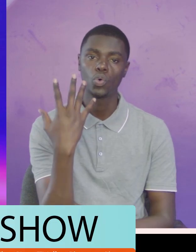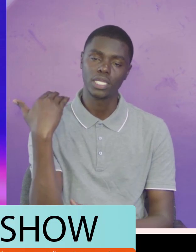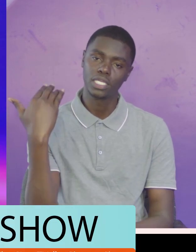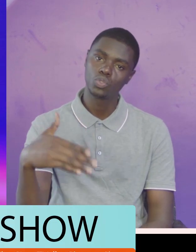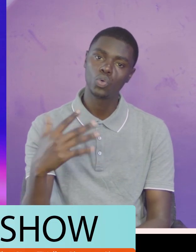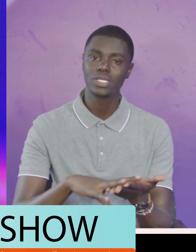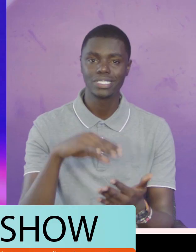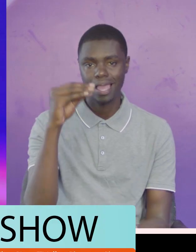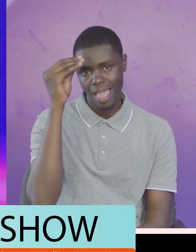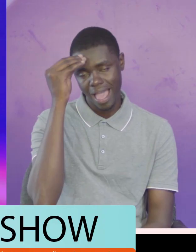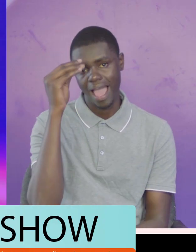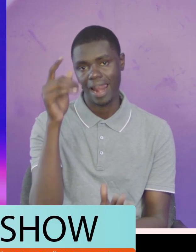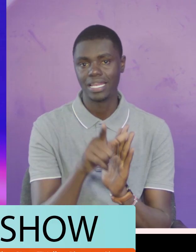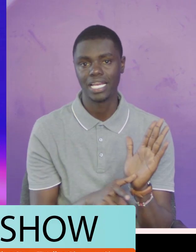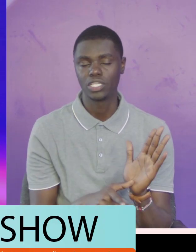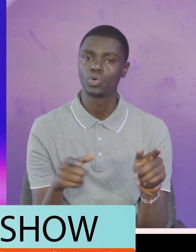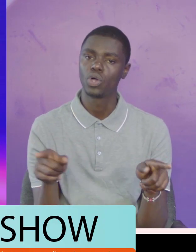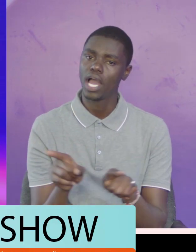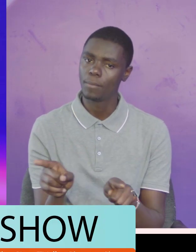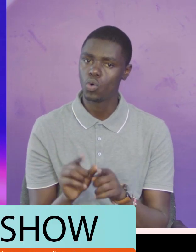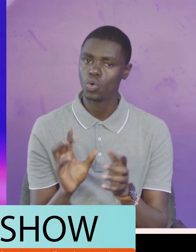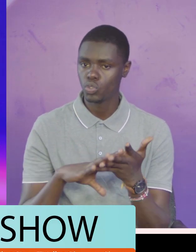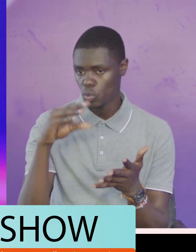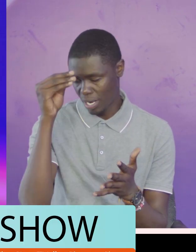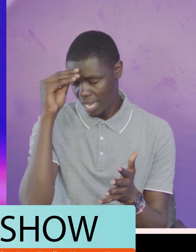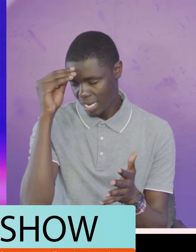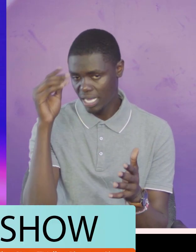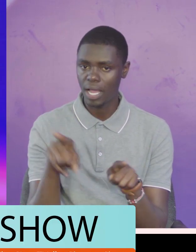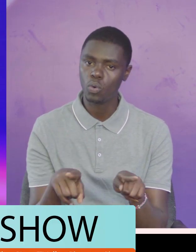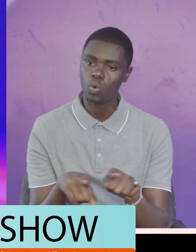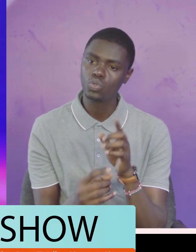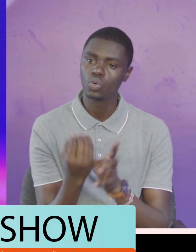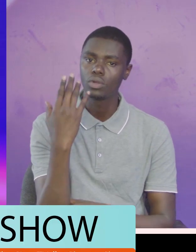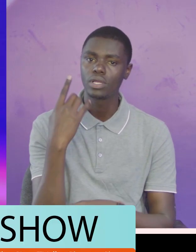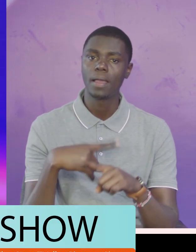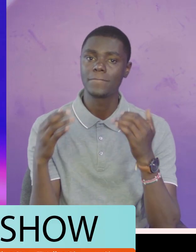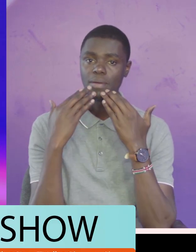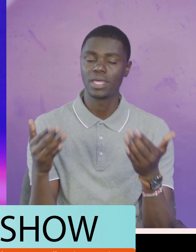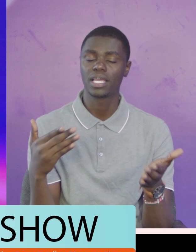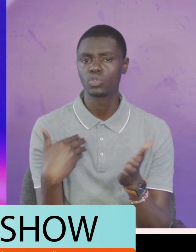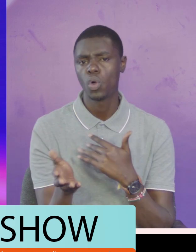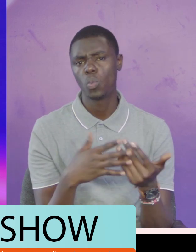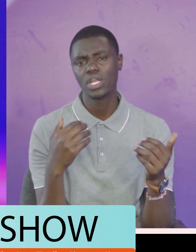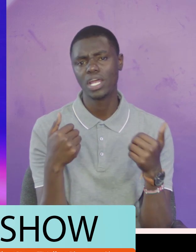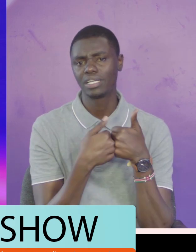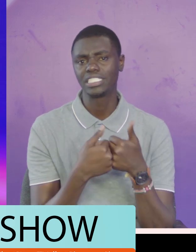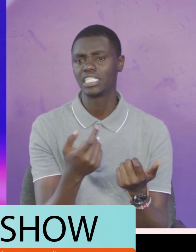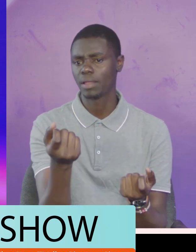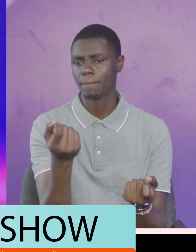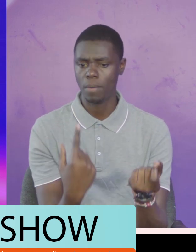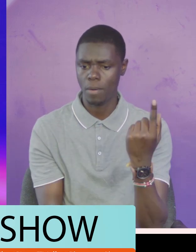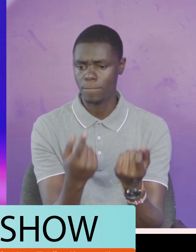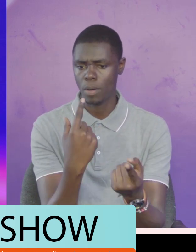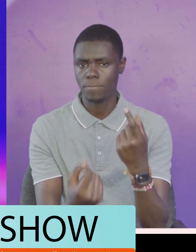continue growing. It's always a learning lesson. So I'm still learning, I'm still growing, But I'm thankful that whatever challenges